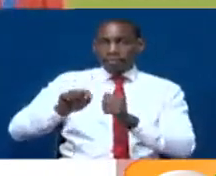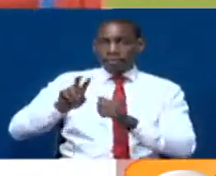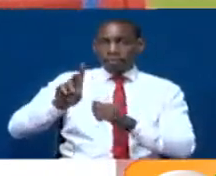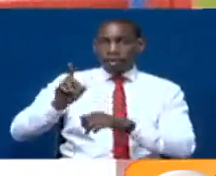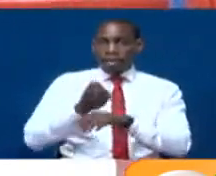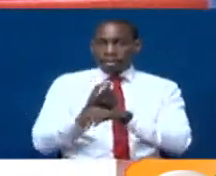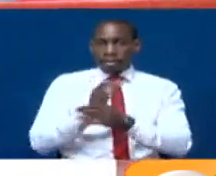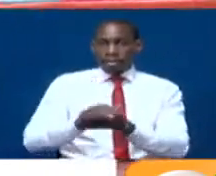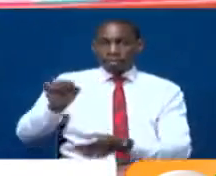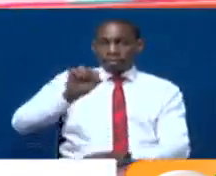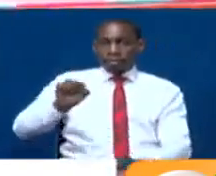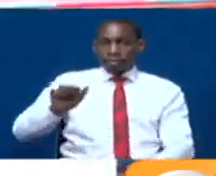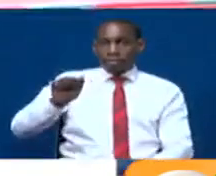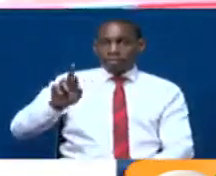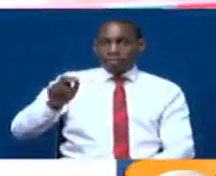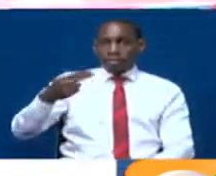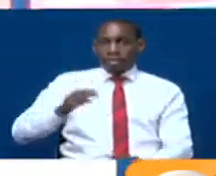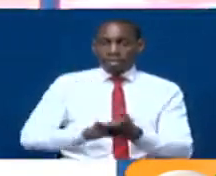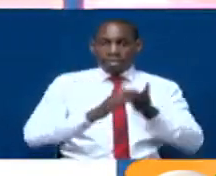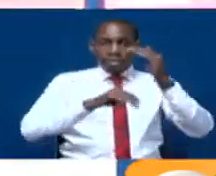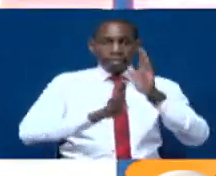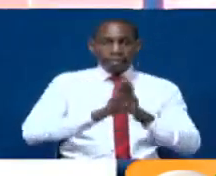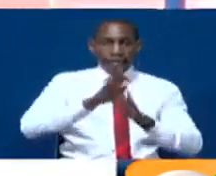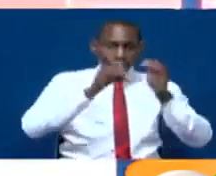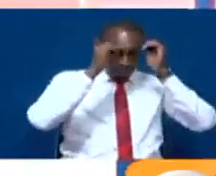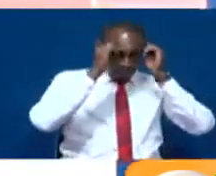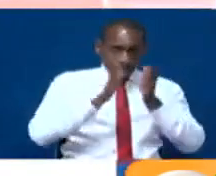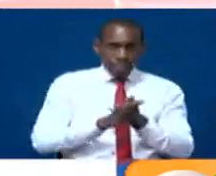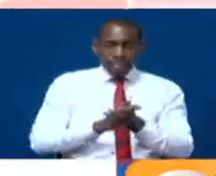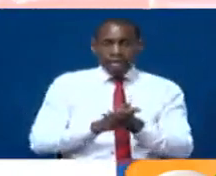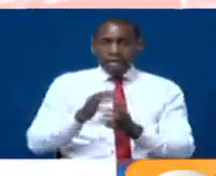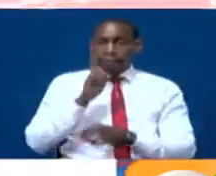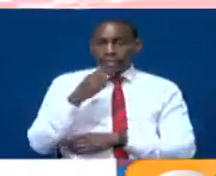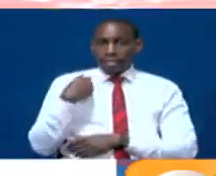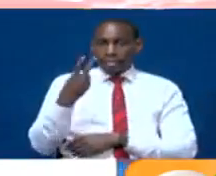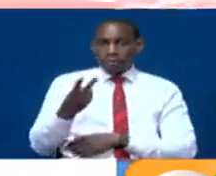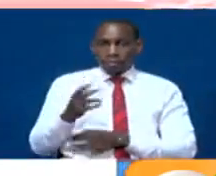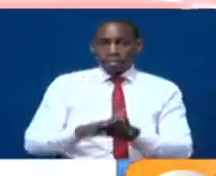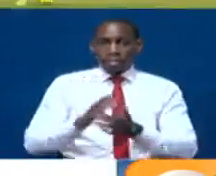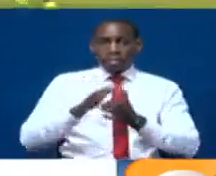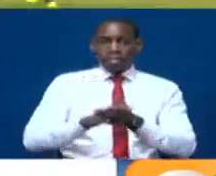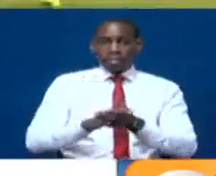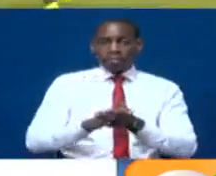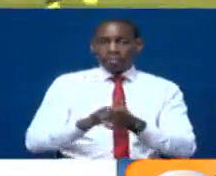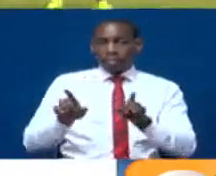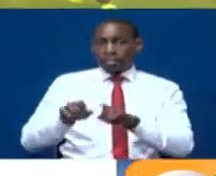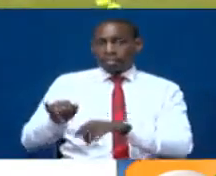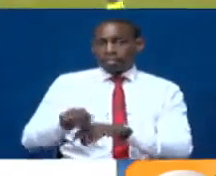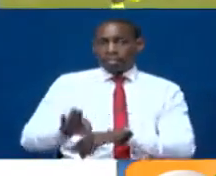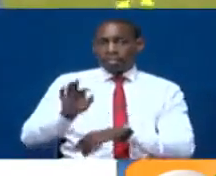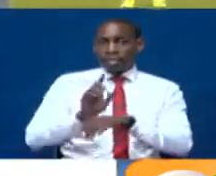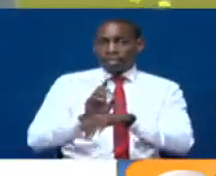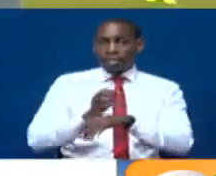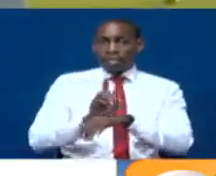seconds. Sarah Cumson from the University of Development Studies, Tamale, was second. She finished runners-up almost